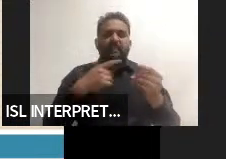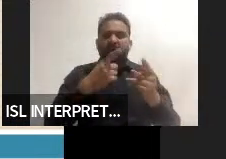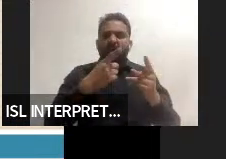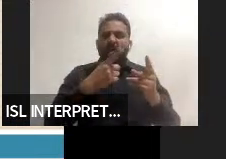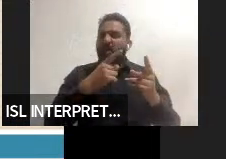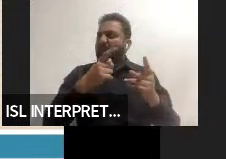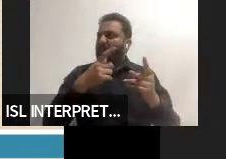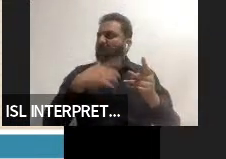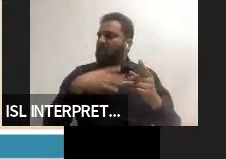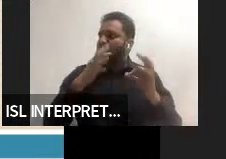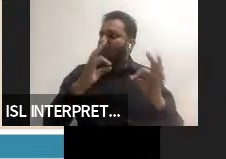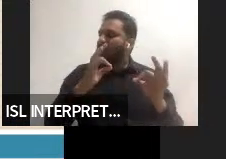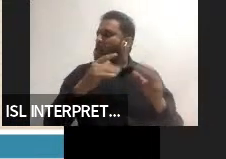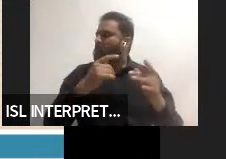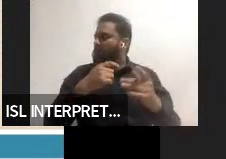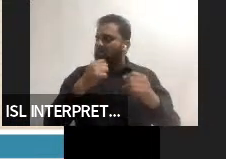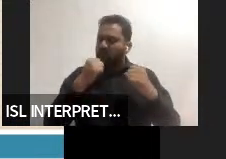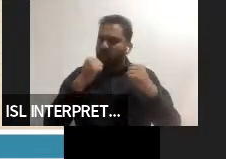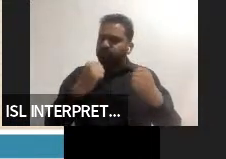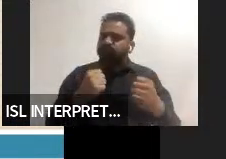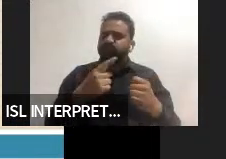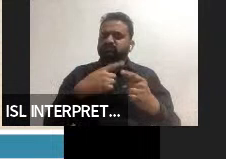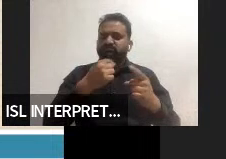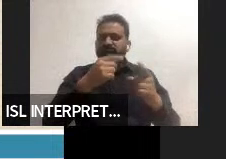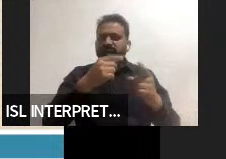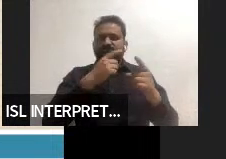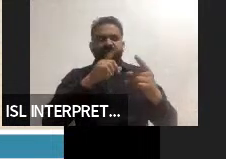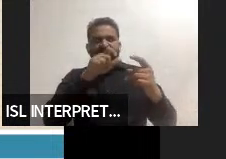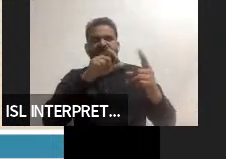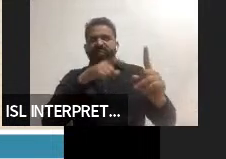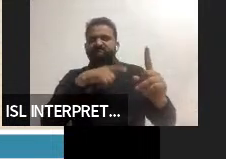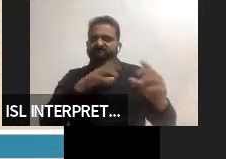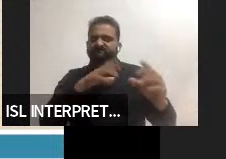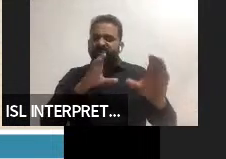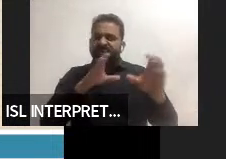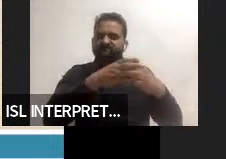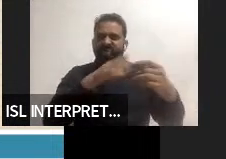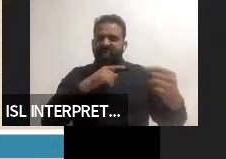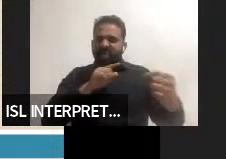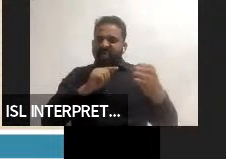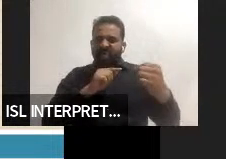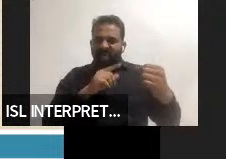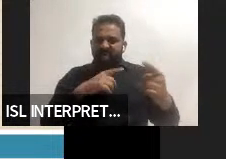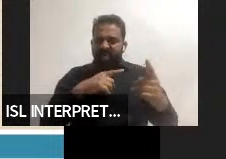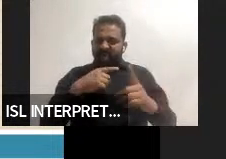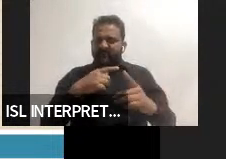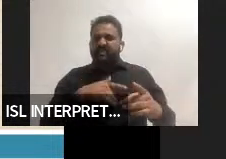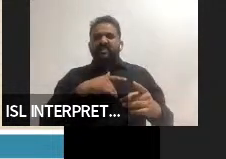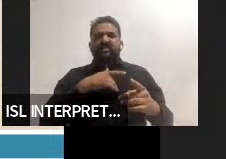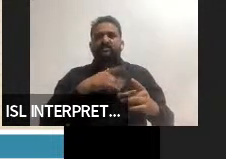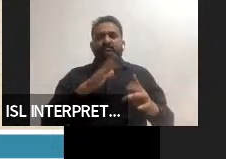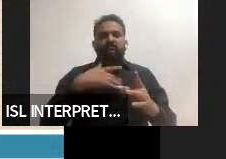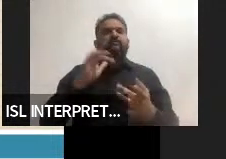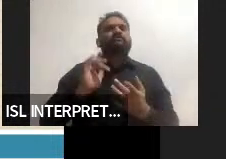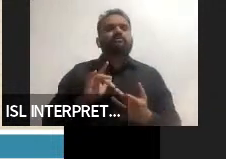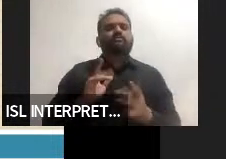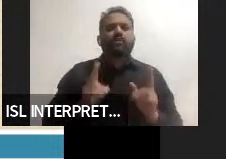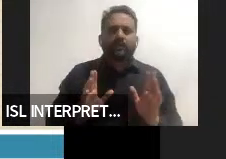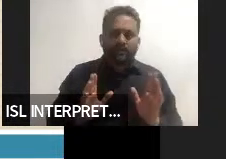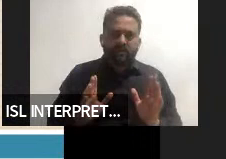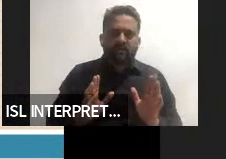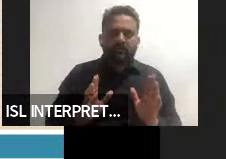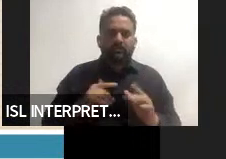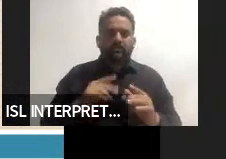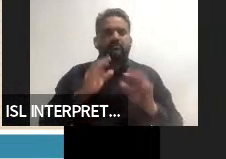the strong facts of respondent over there. So try to give as neutral as possible, as simple